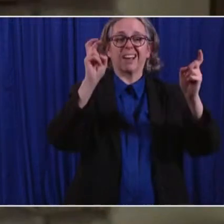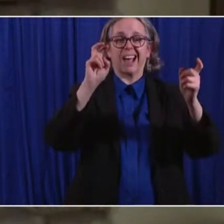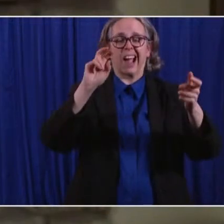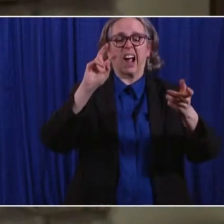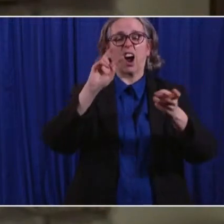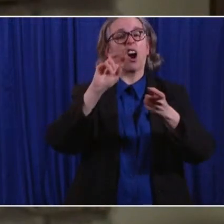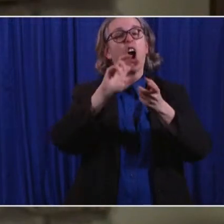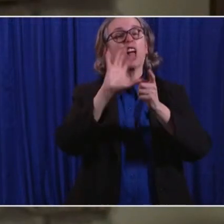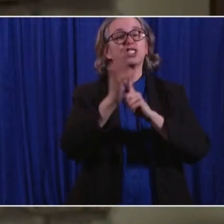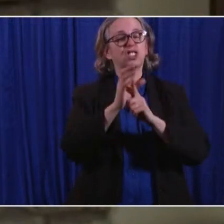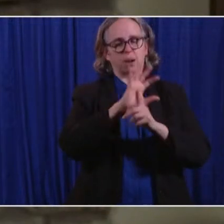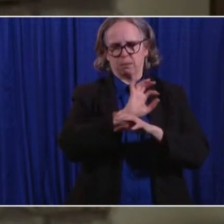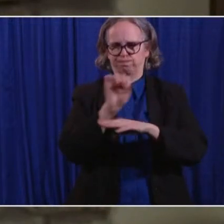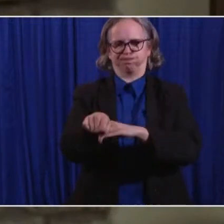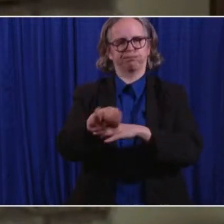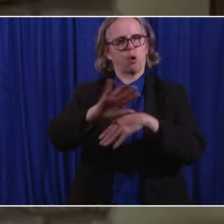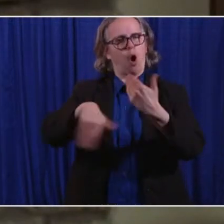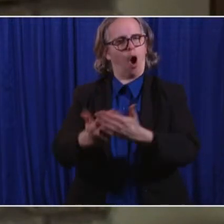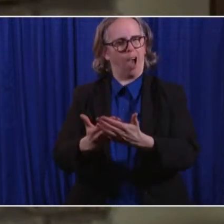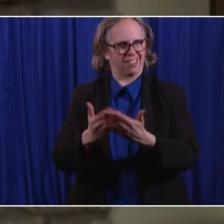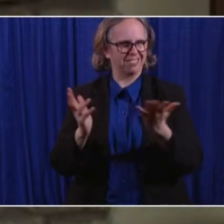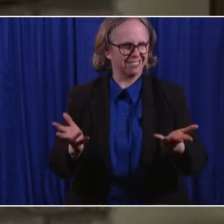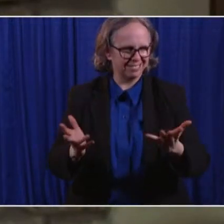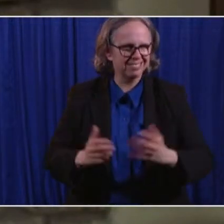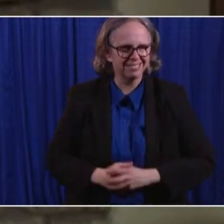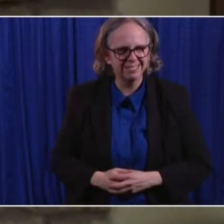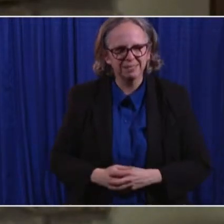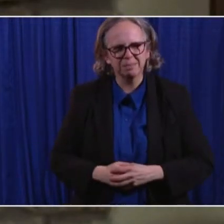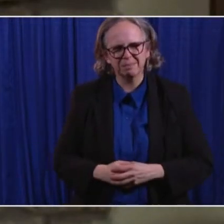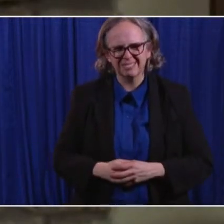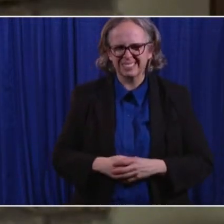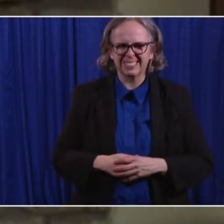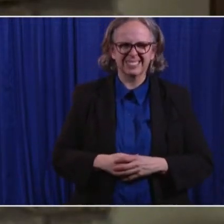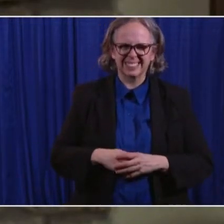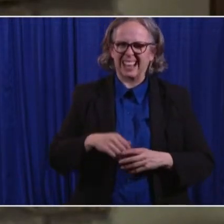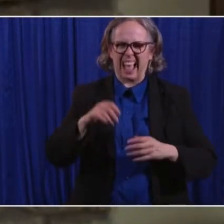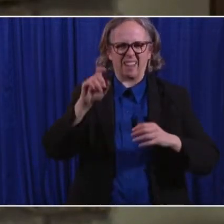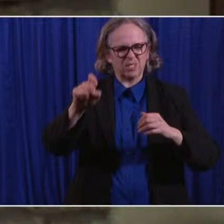legislation, we have to be able to change culture.